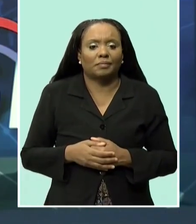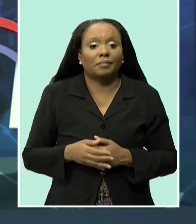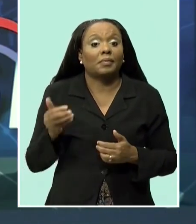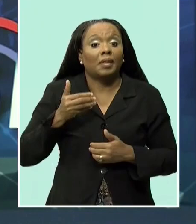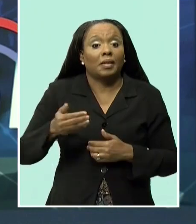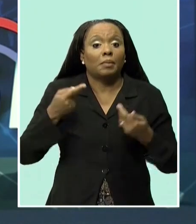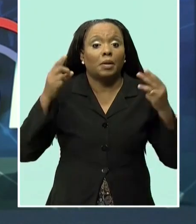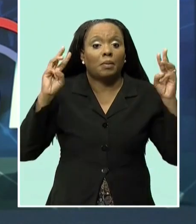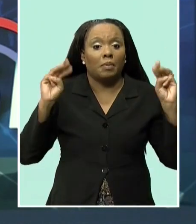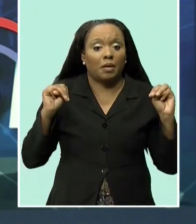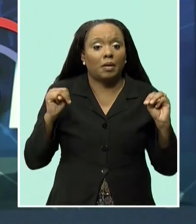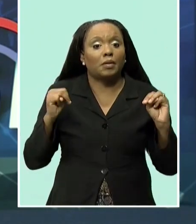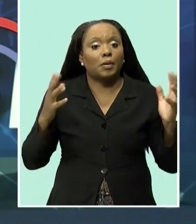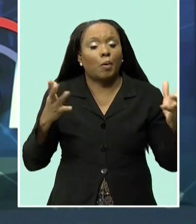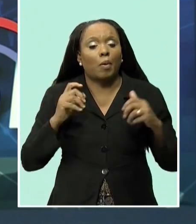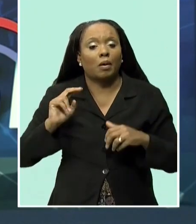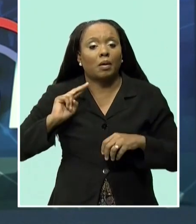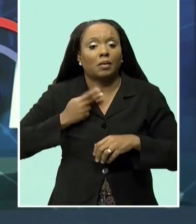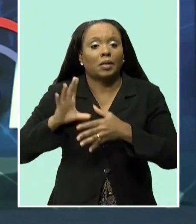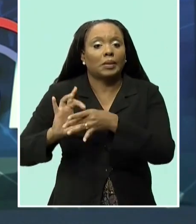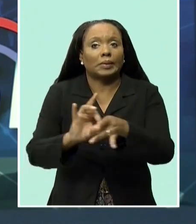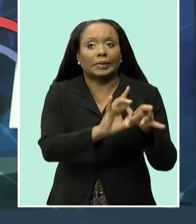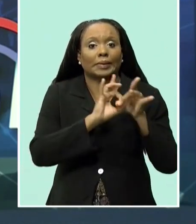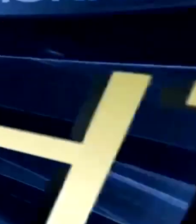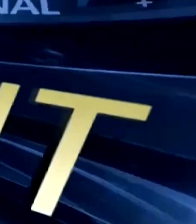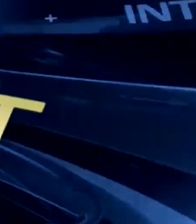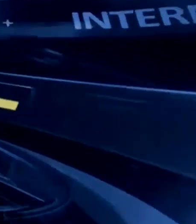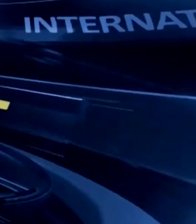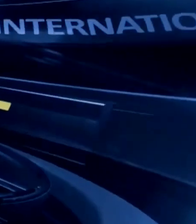Motley calls on the country to rally together.